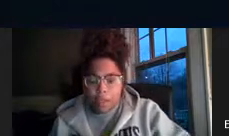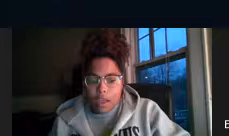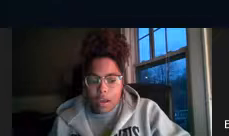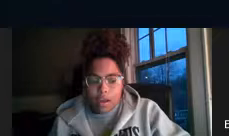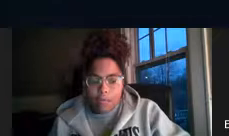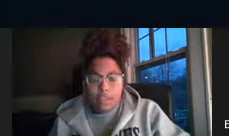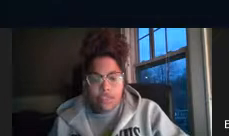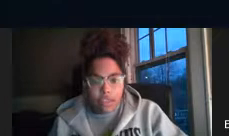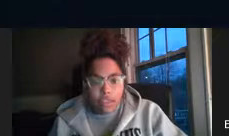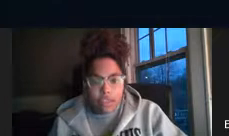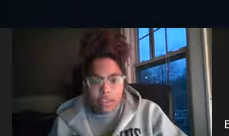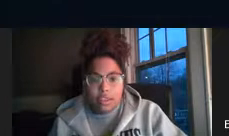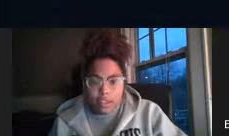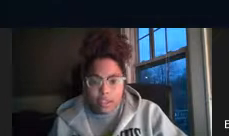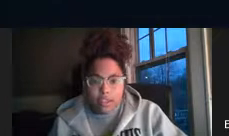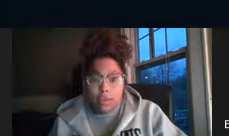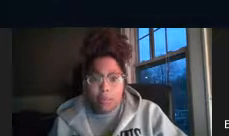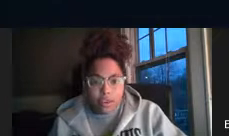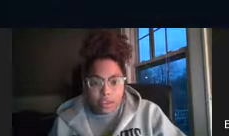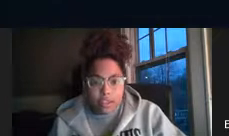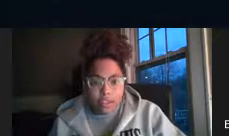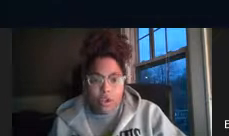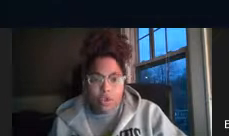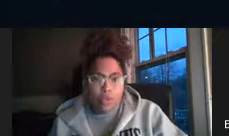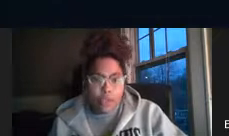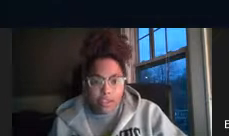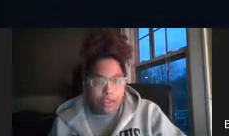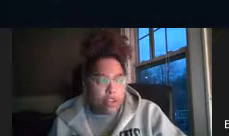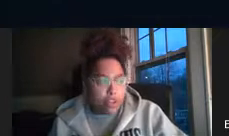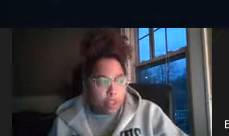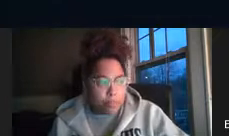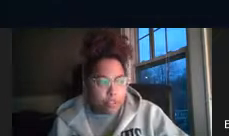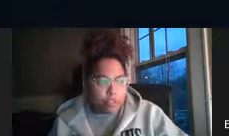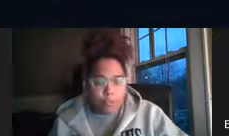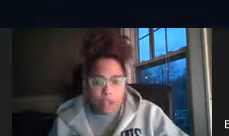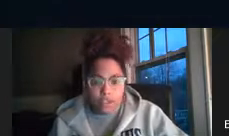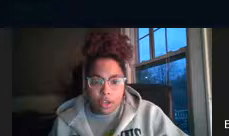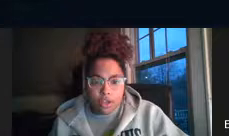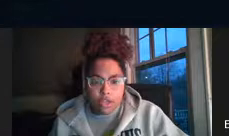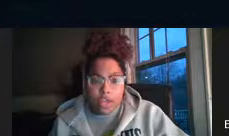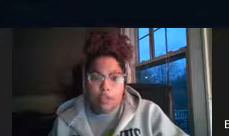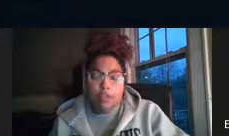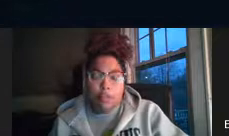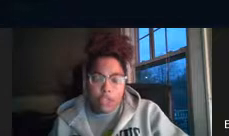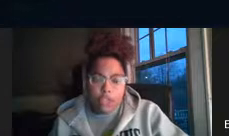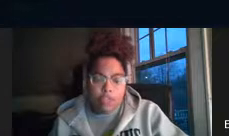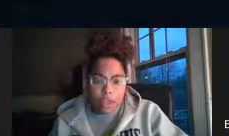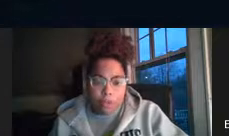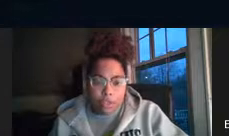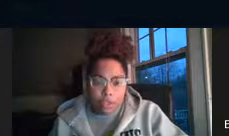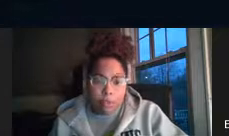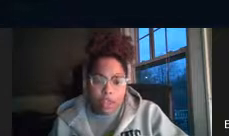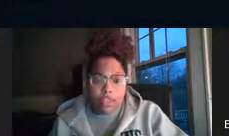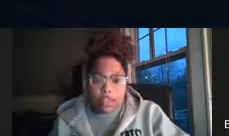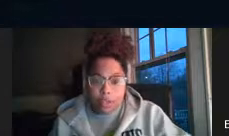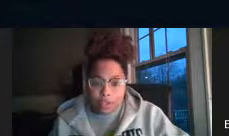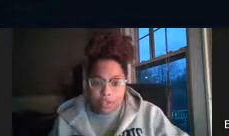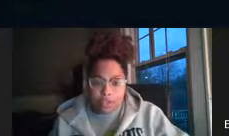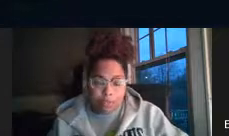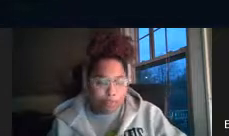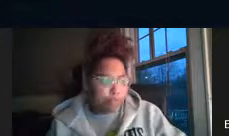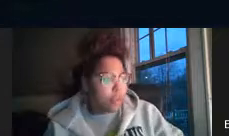that's convenient, that is their preference, rather than having an in-person response all the time, especially if that in-person